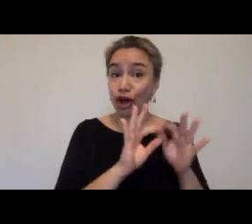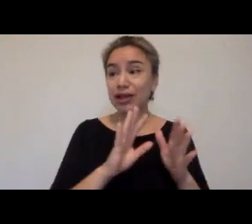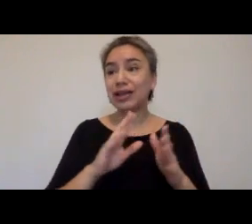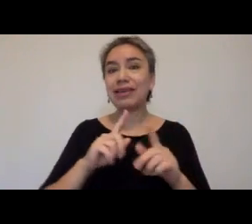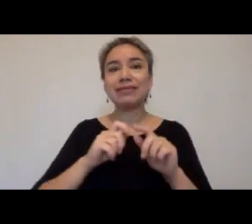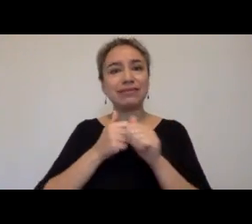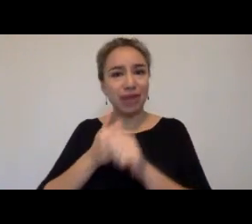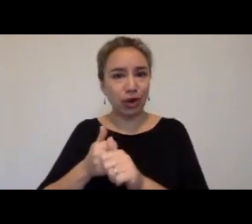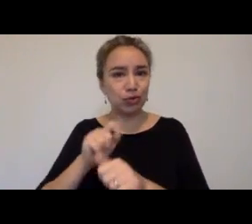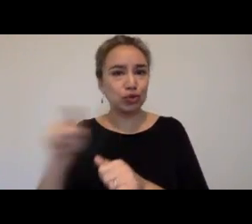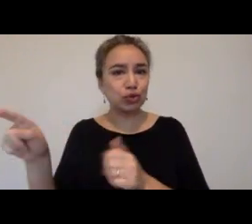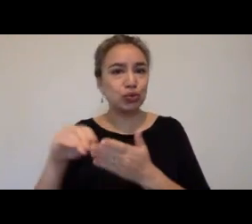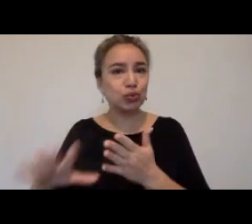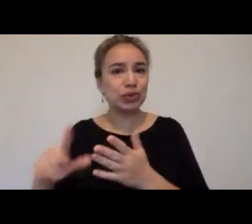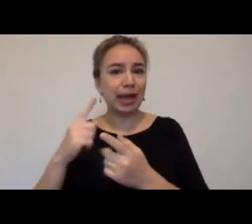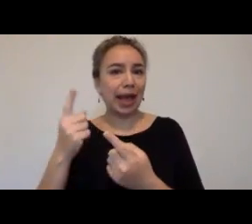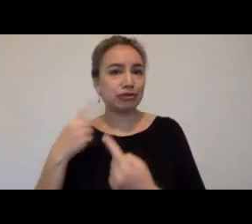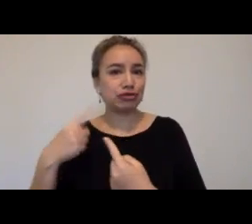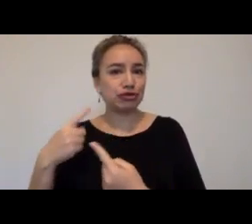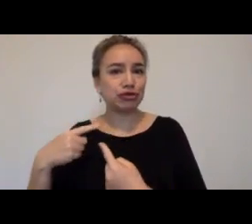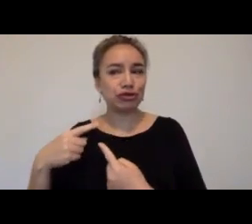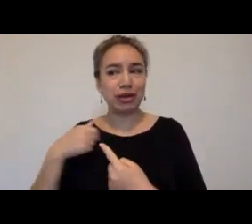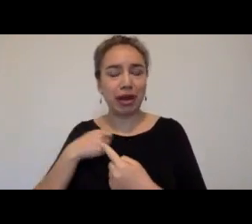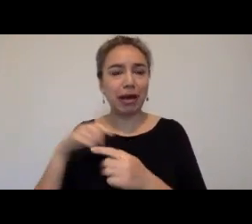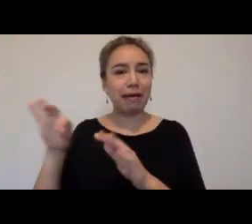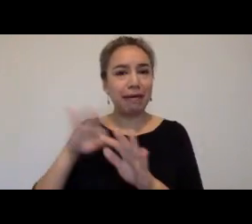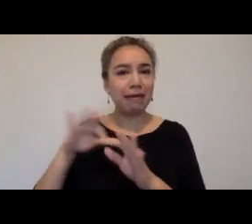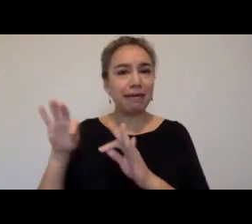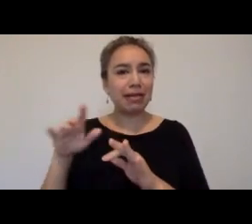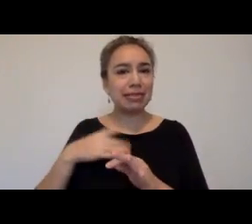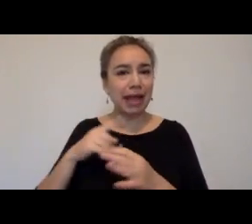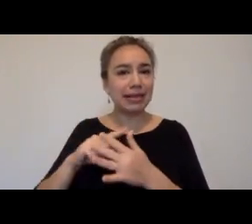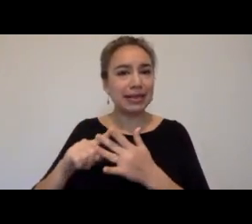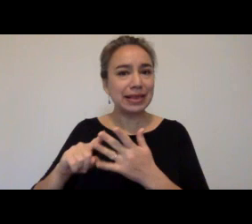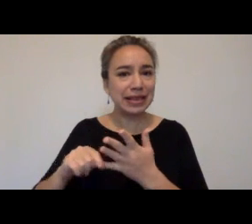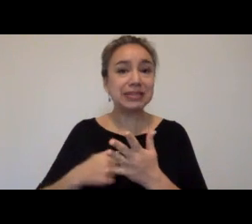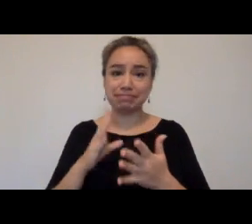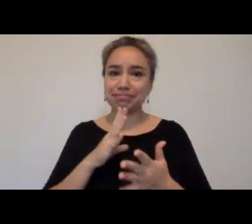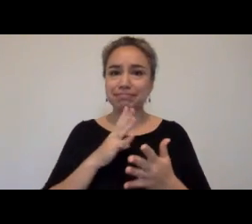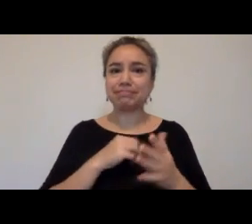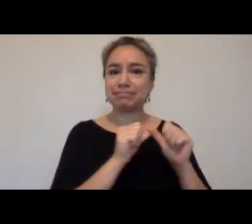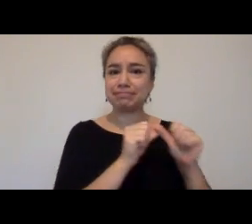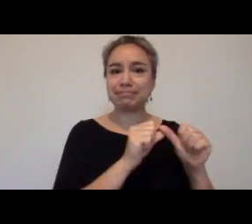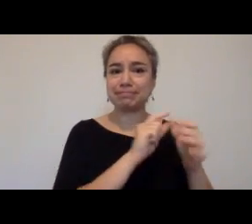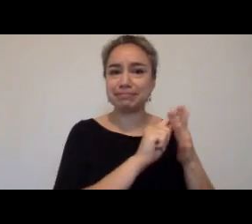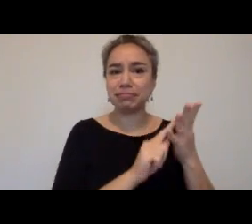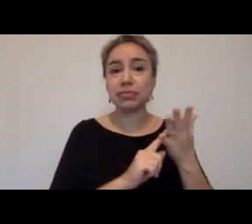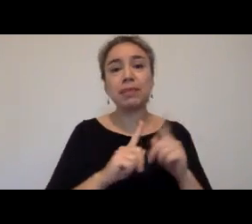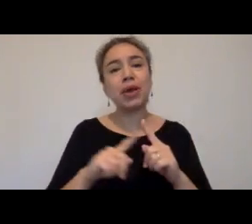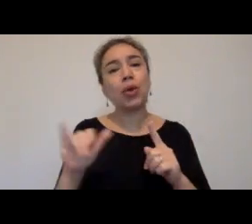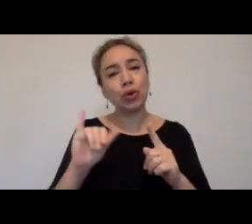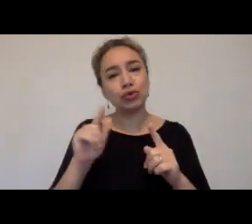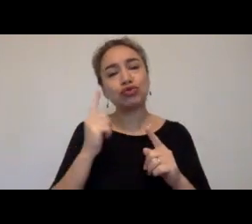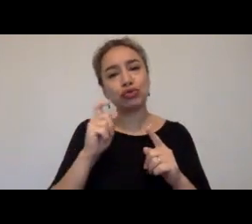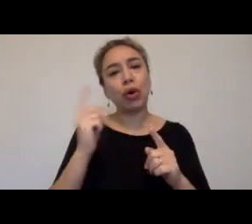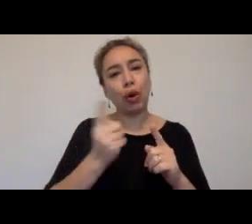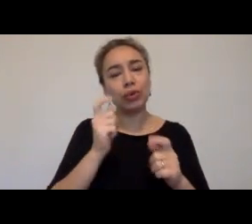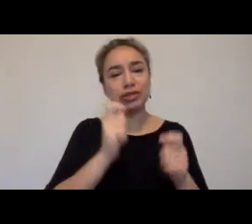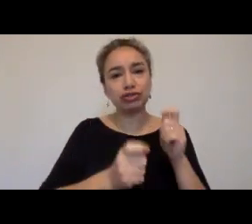but all of these things are, can really change or really should be shaped on what's locally relevant. So I encourage you to ask